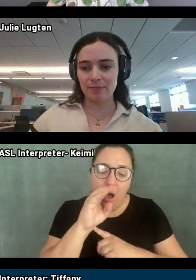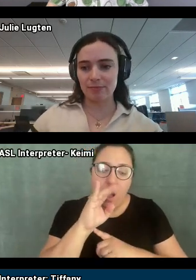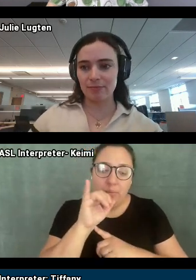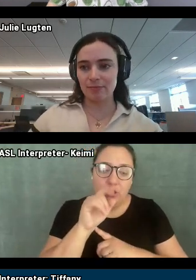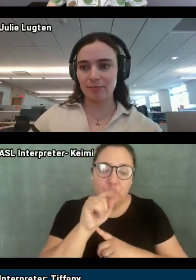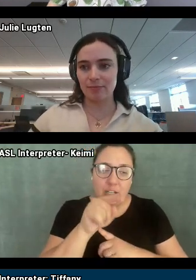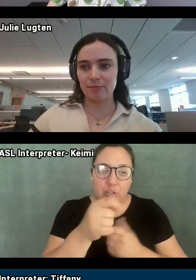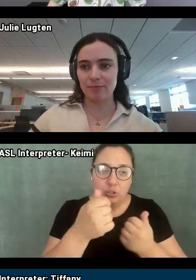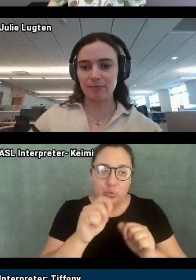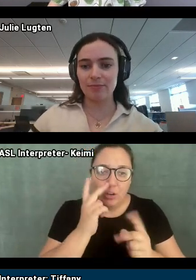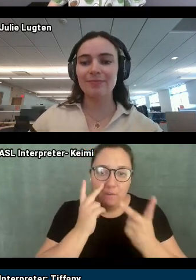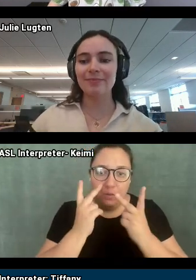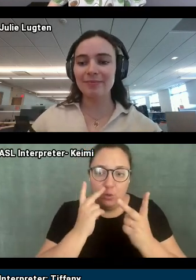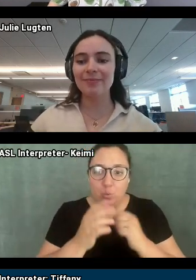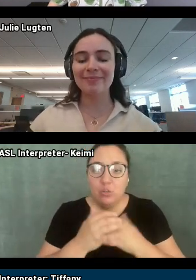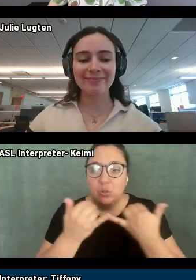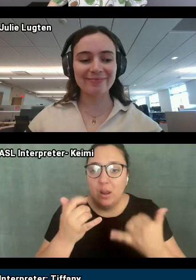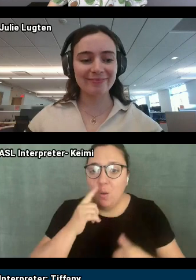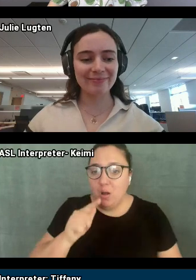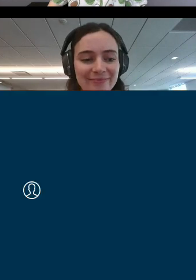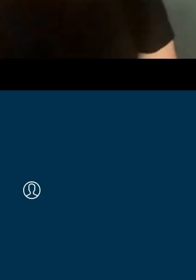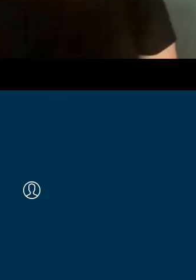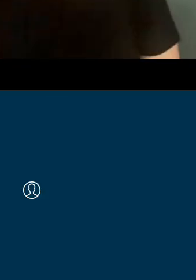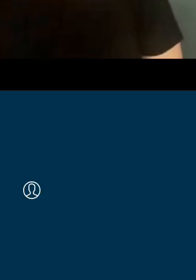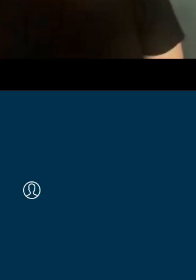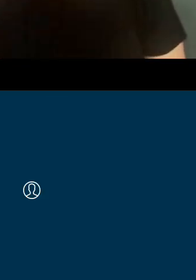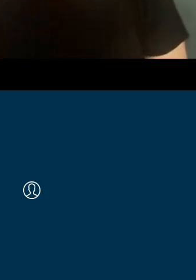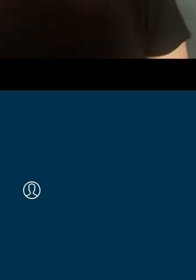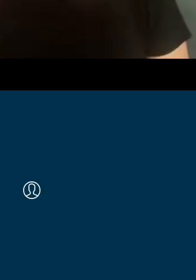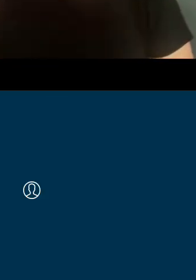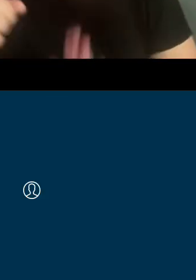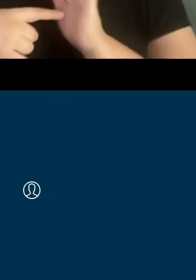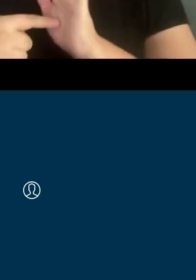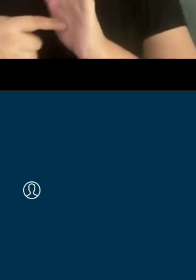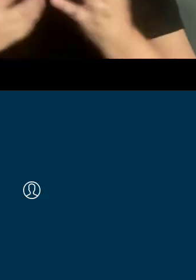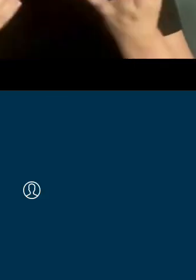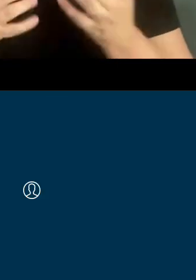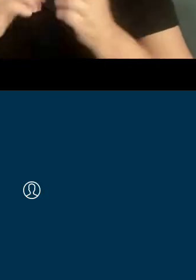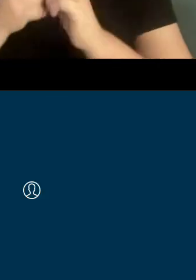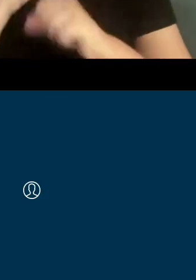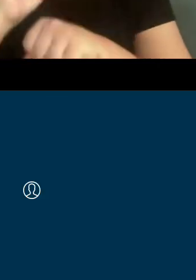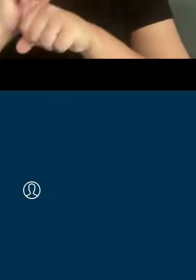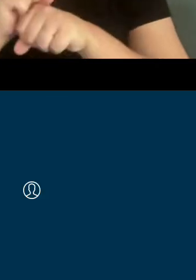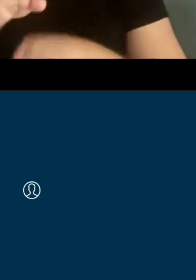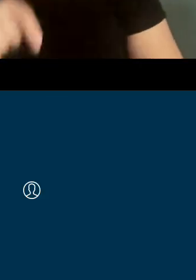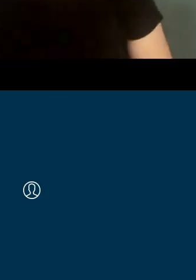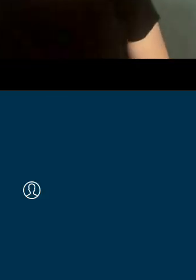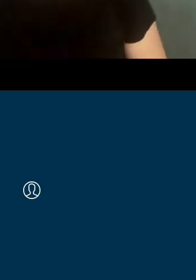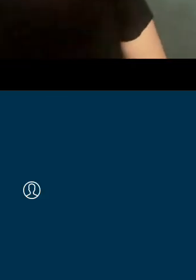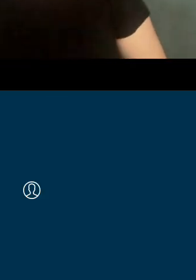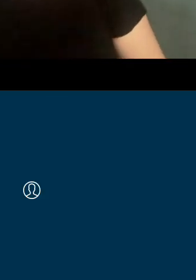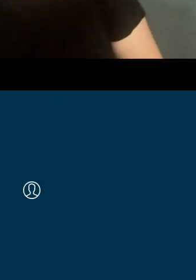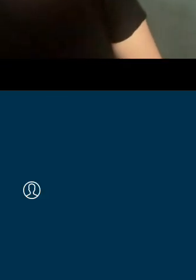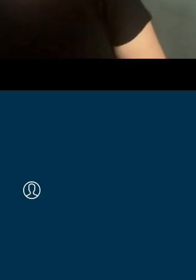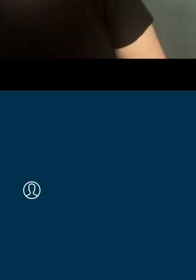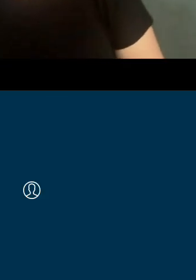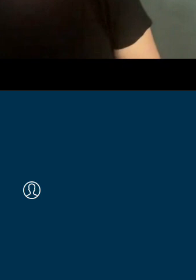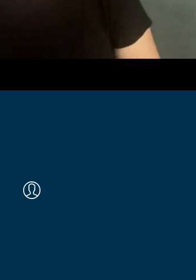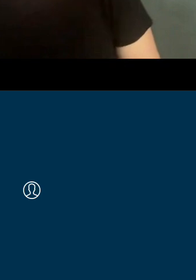to Julie to show you how this one works. All right, I'm